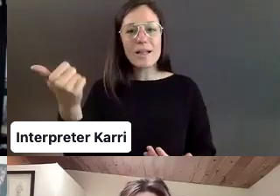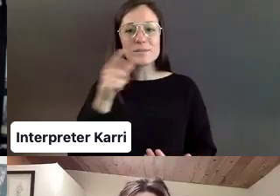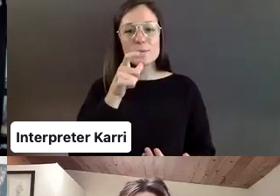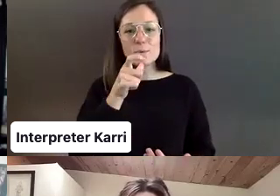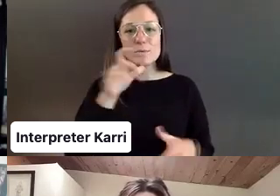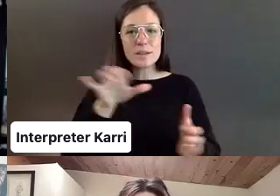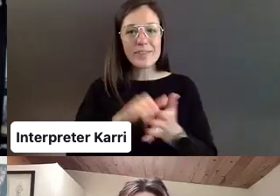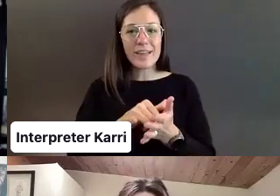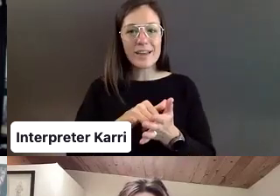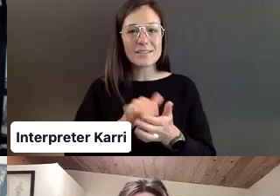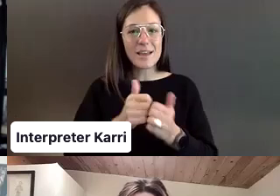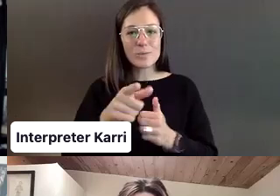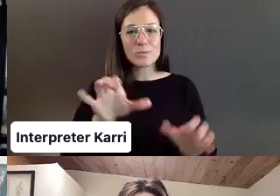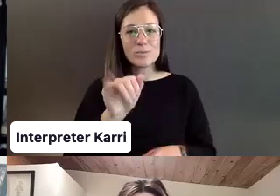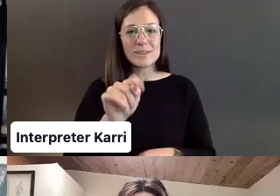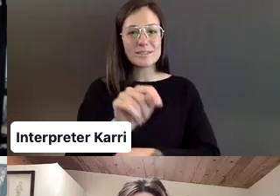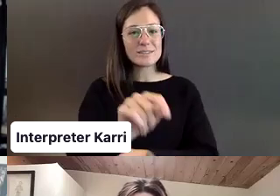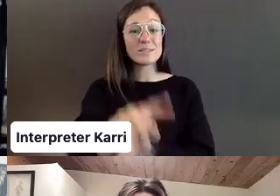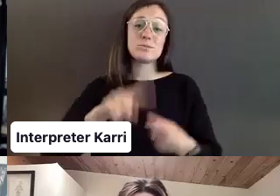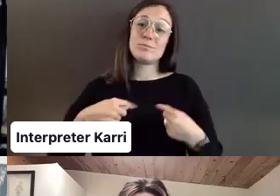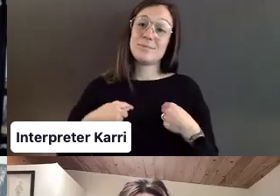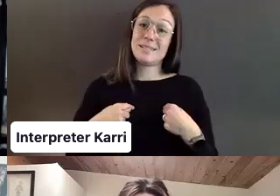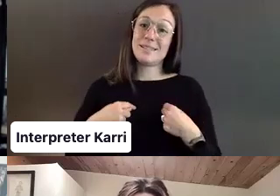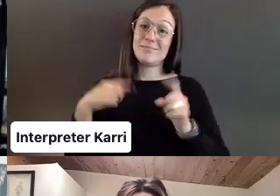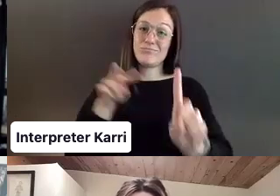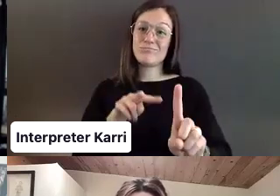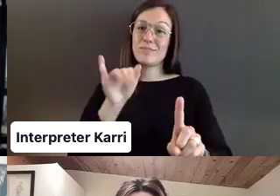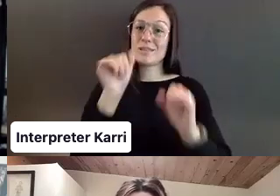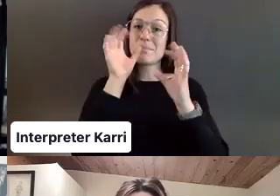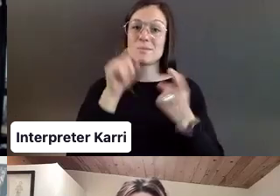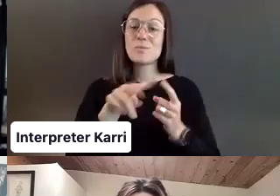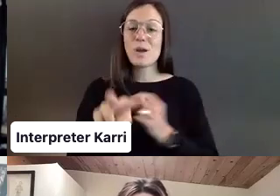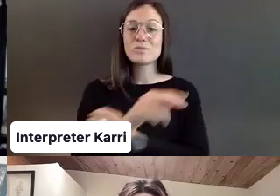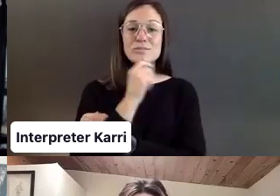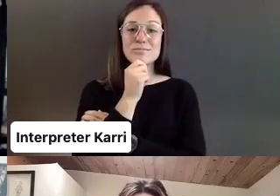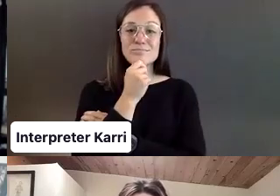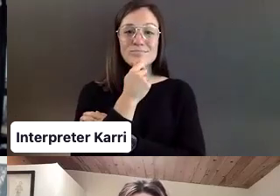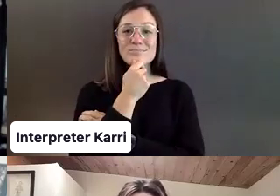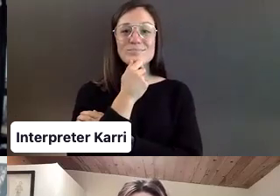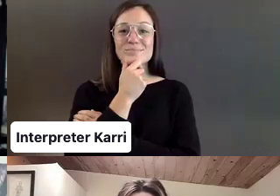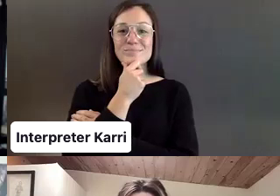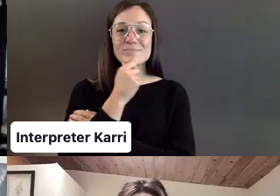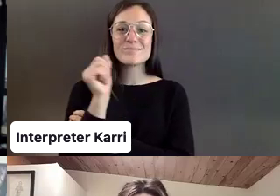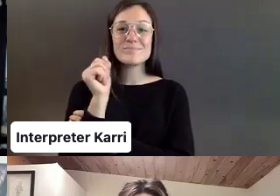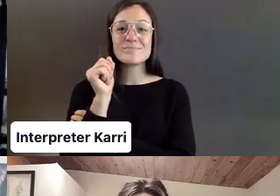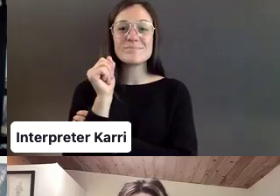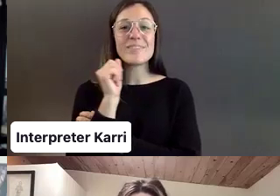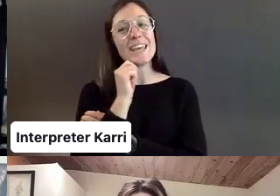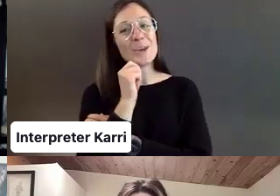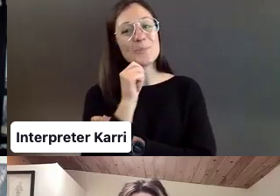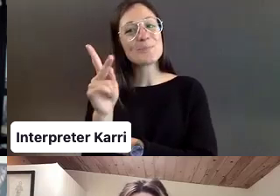doing that the way you are. So to me, that's always amazing to watch. Amazing. Kim, you